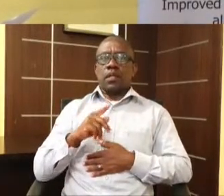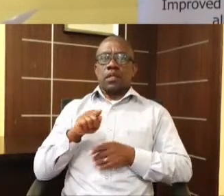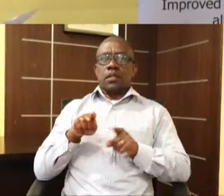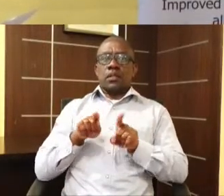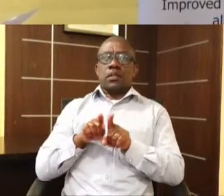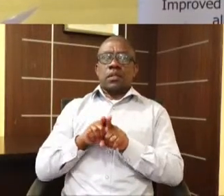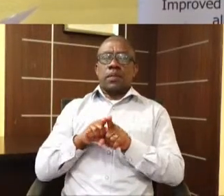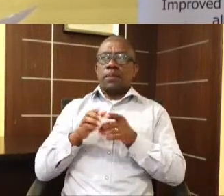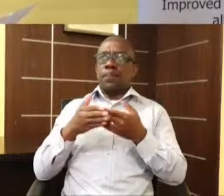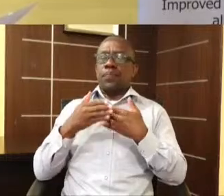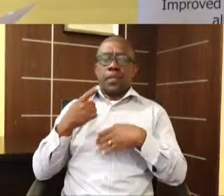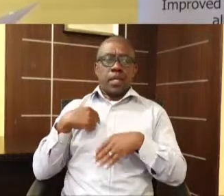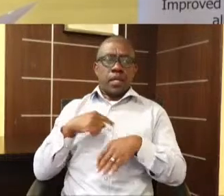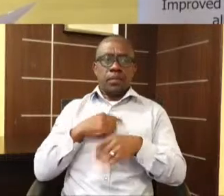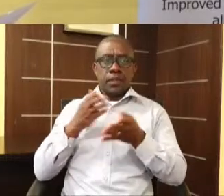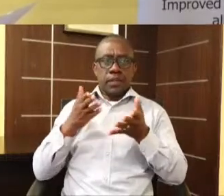at